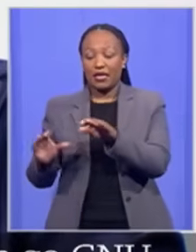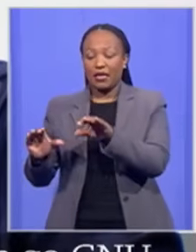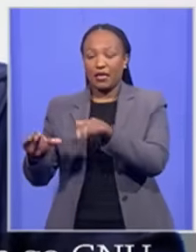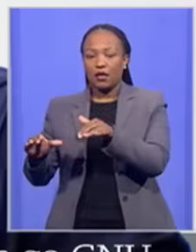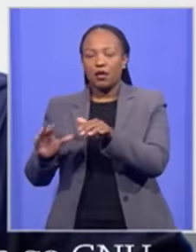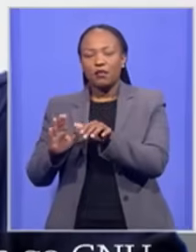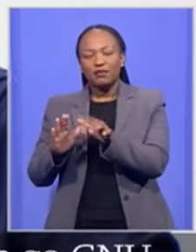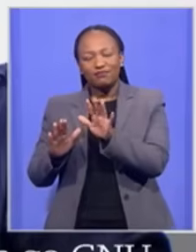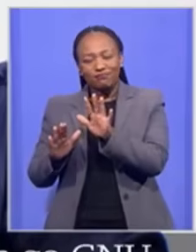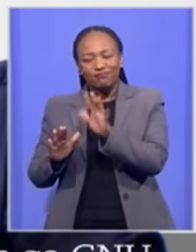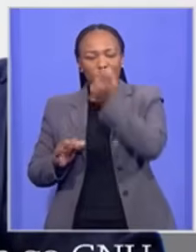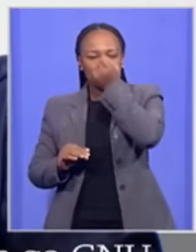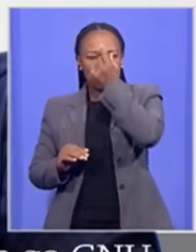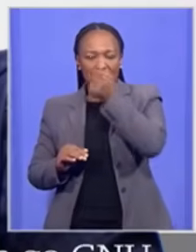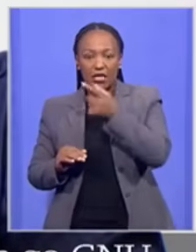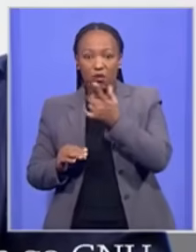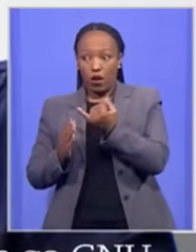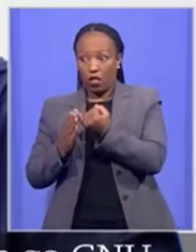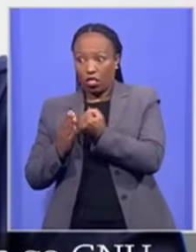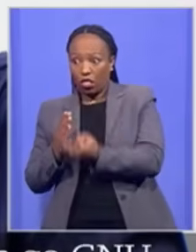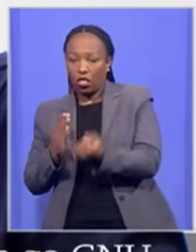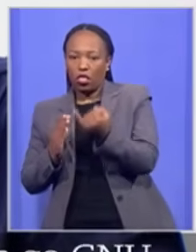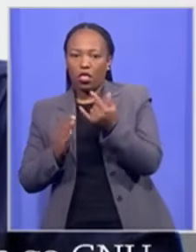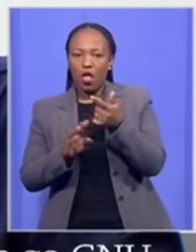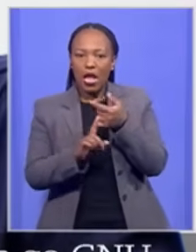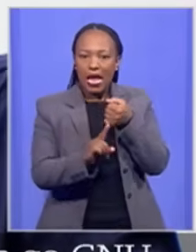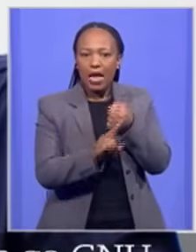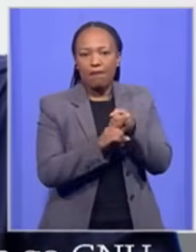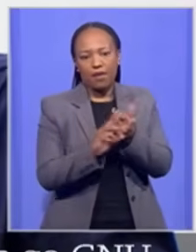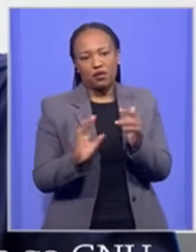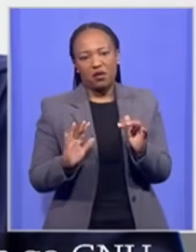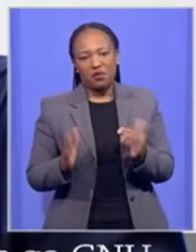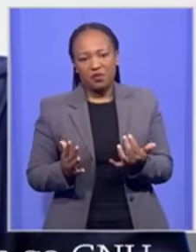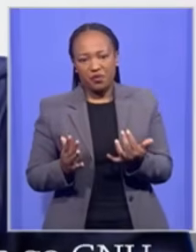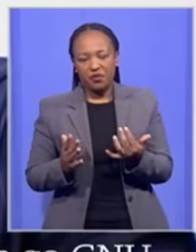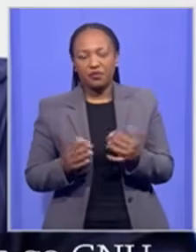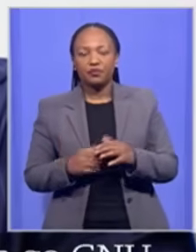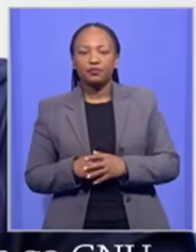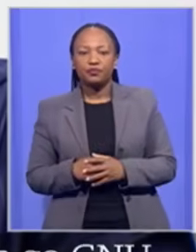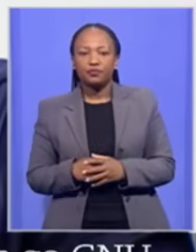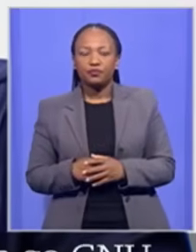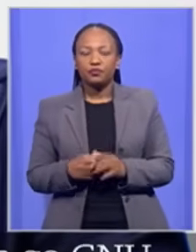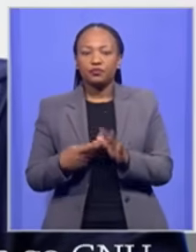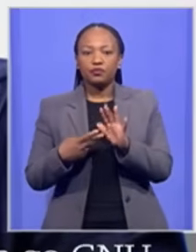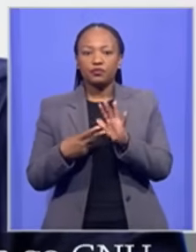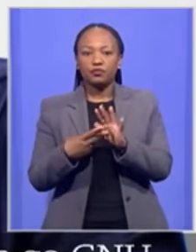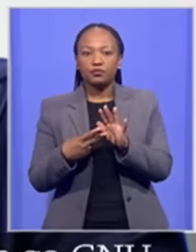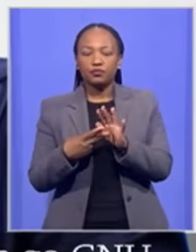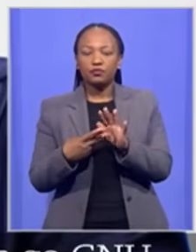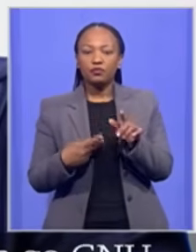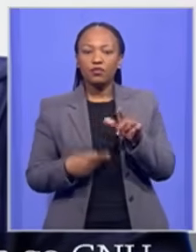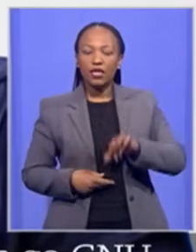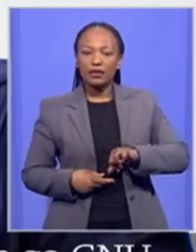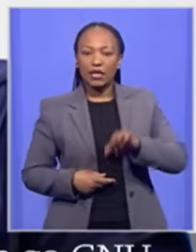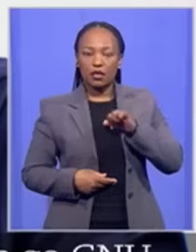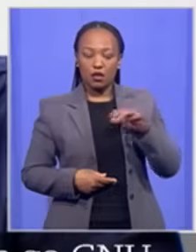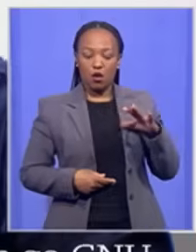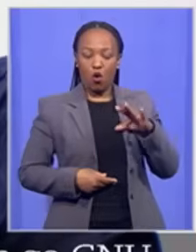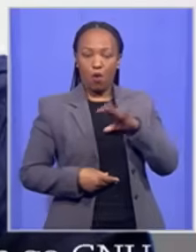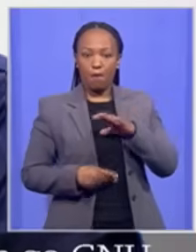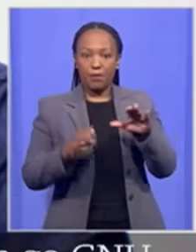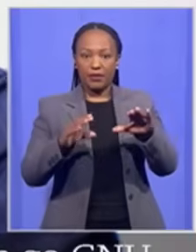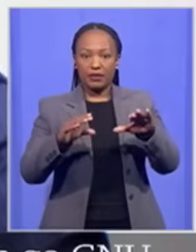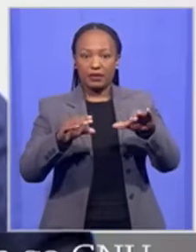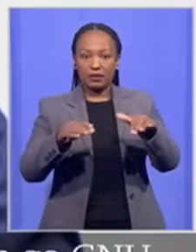implications of this particular decision. On the Integrity Commission, the NEC considered the report of the